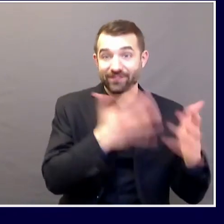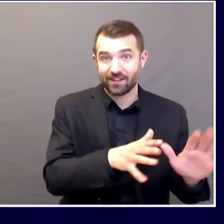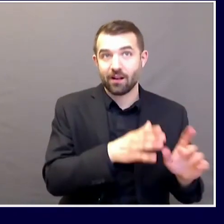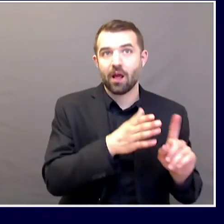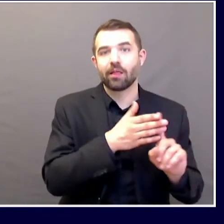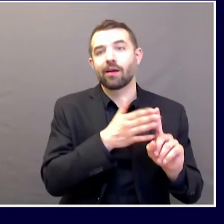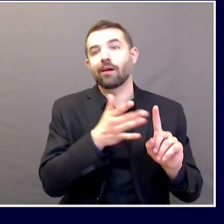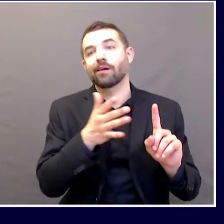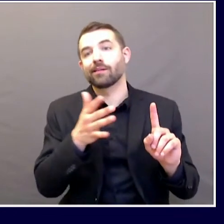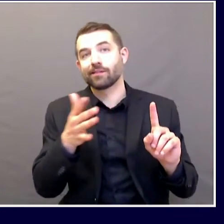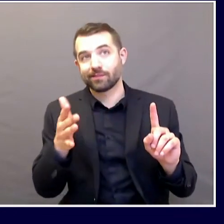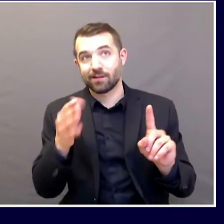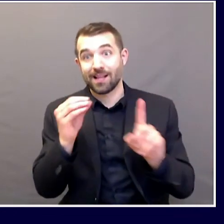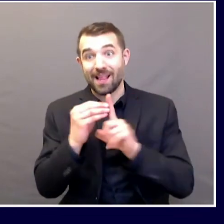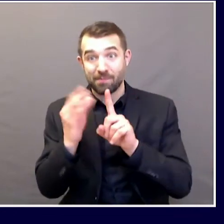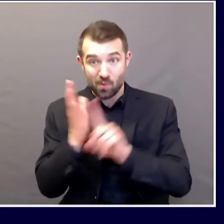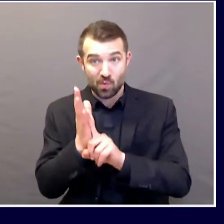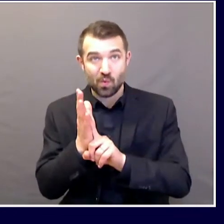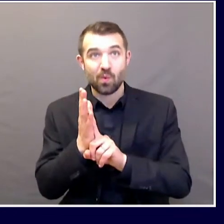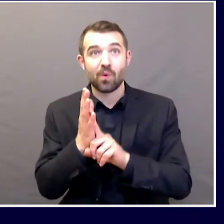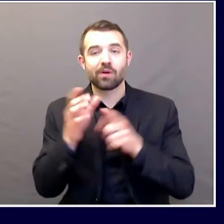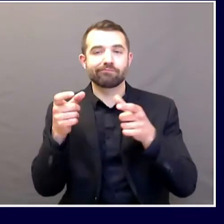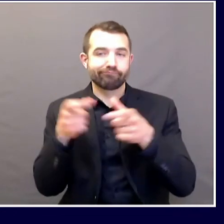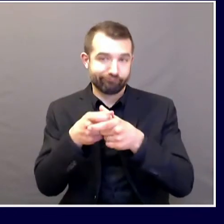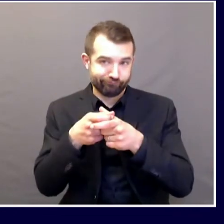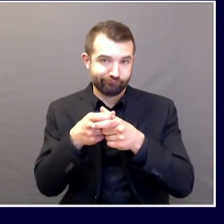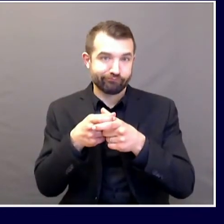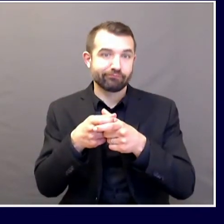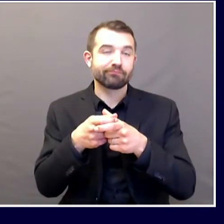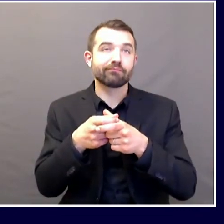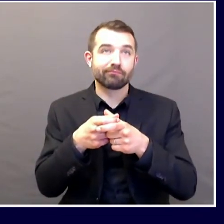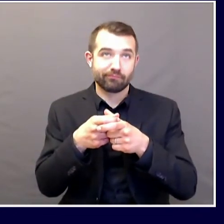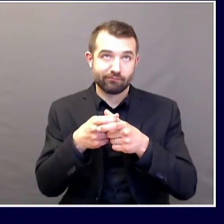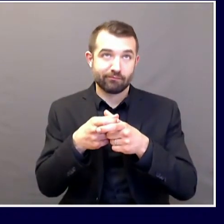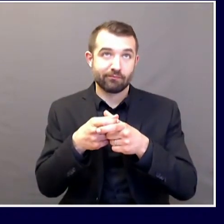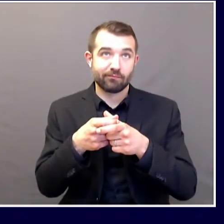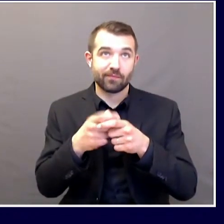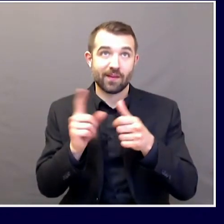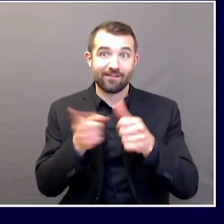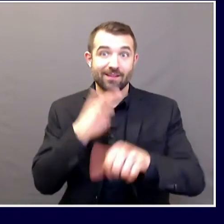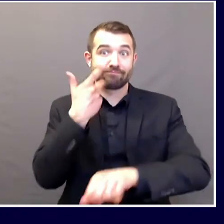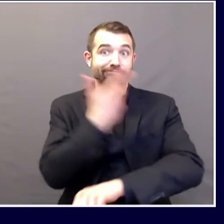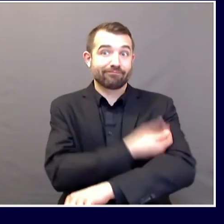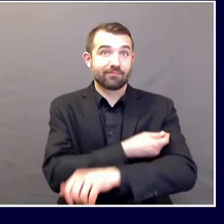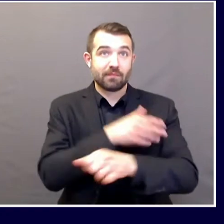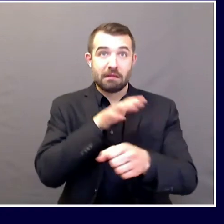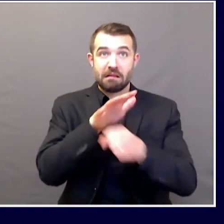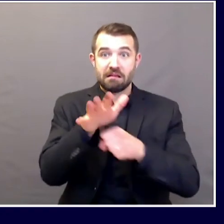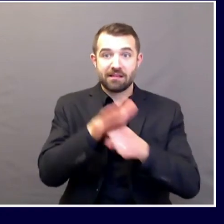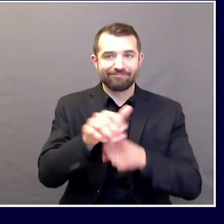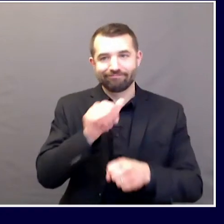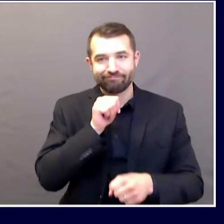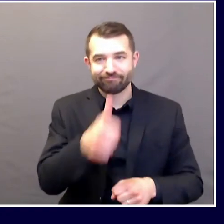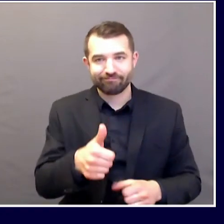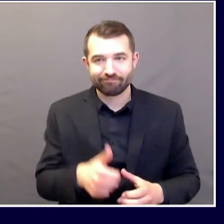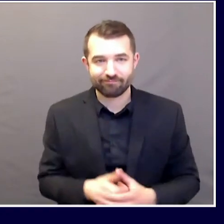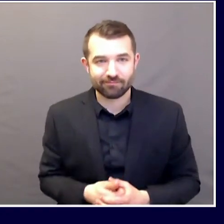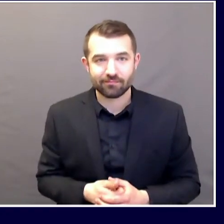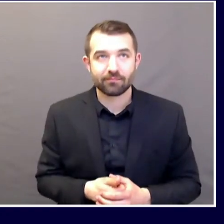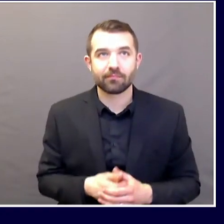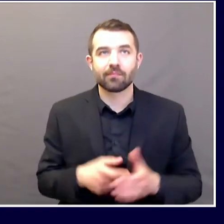still have to quarantine. As I mentioned a moment ago, just because you got your first dose doesn't mean you are exempt from